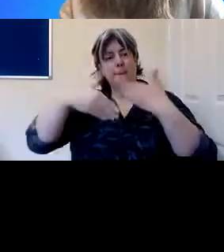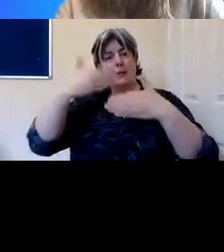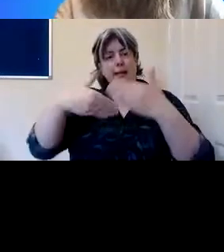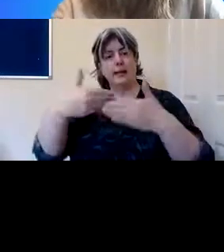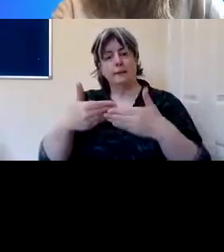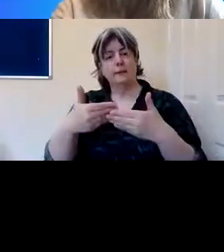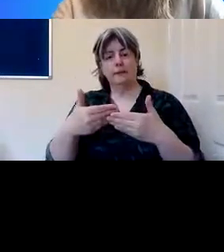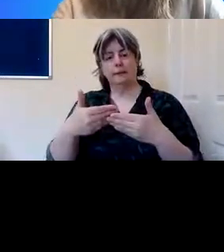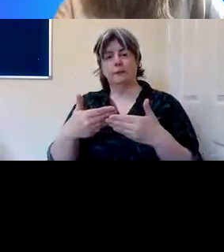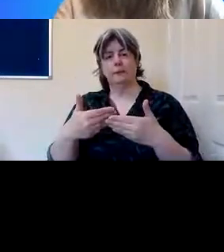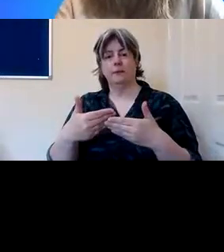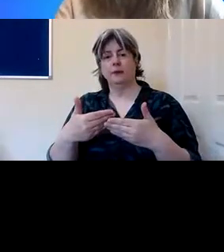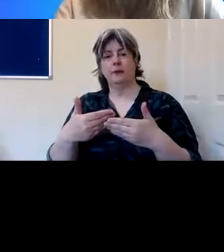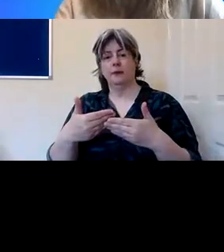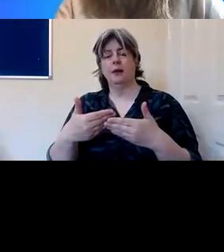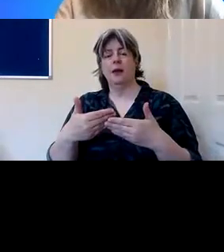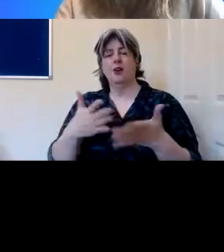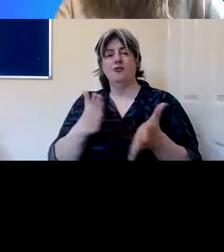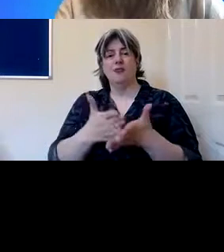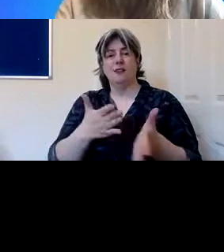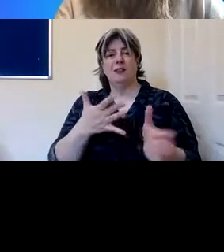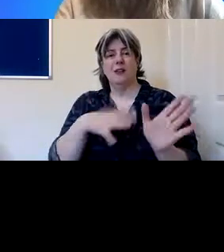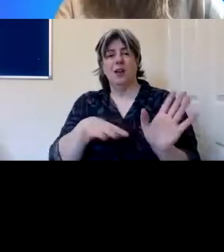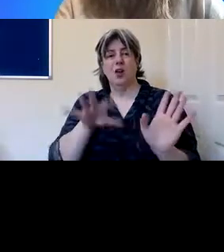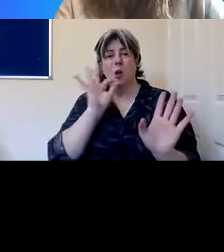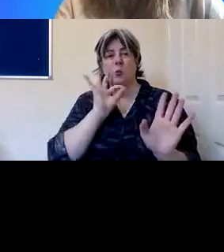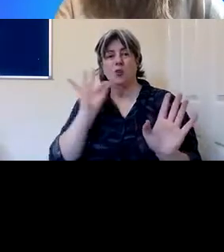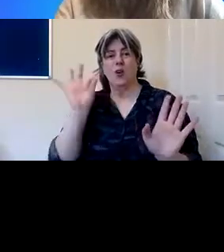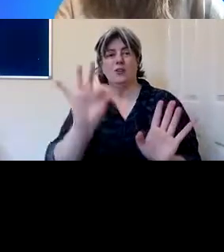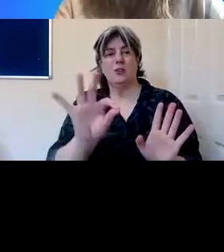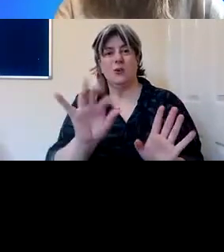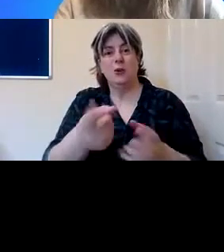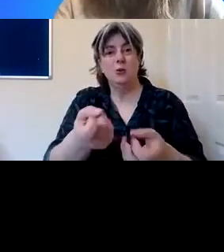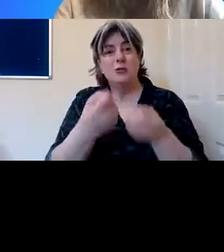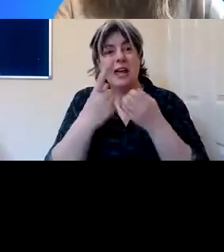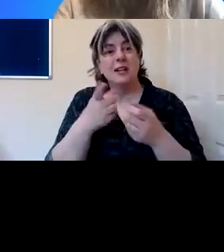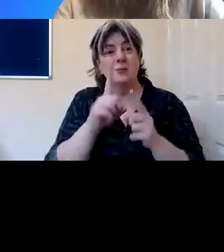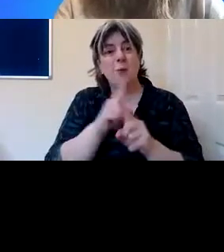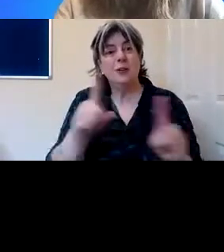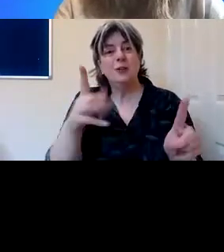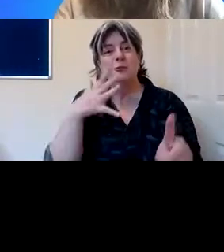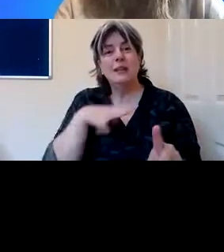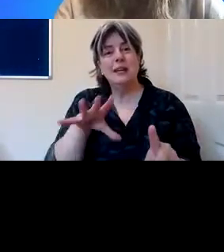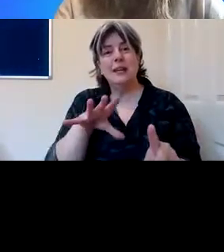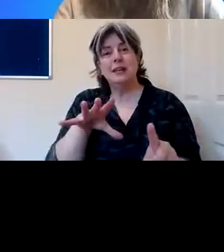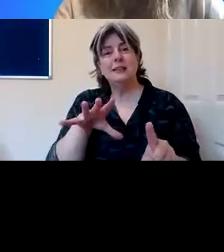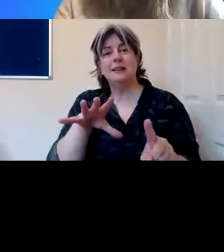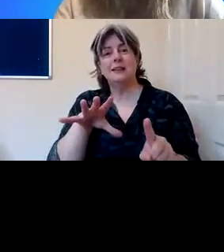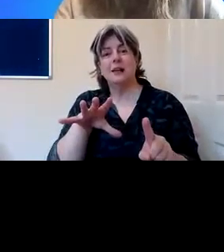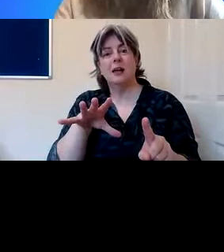think, Mike, I'd almost put the question back to you and say, you tell us what you need and let's work out how you can best be provided with